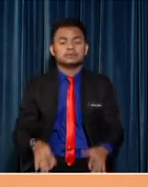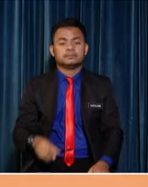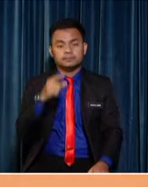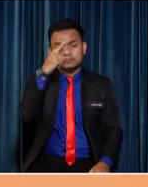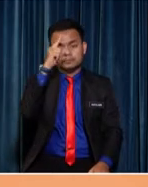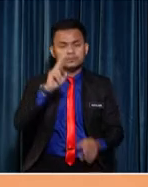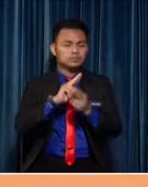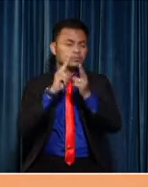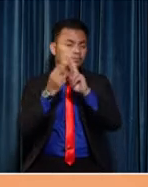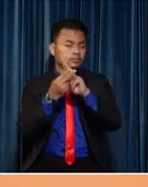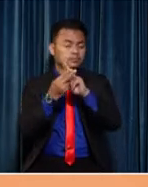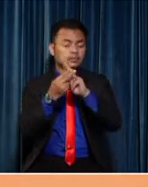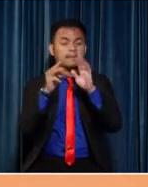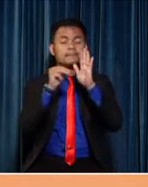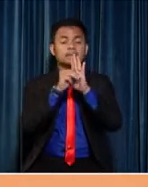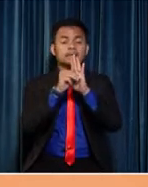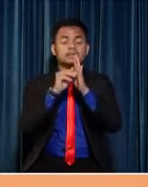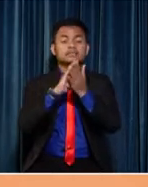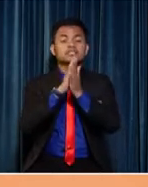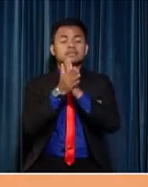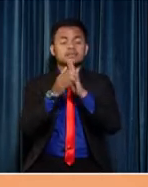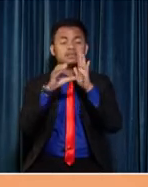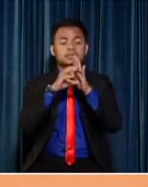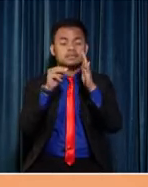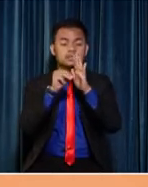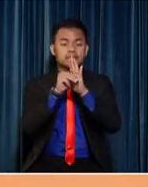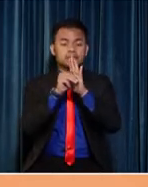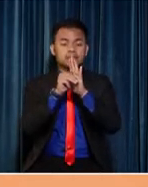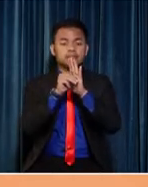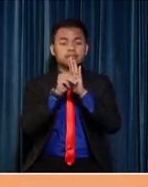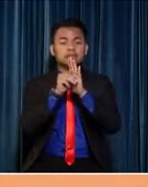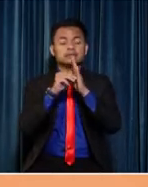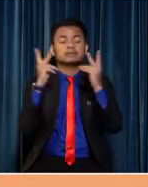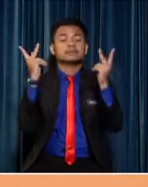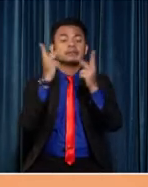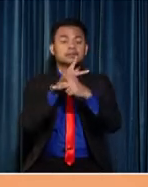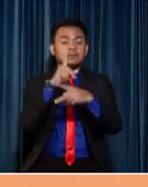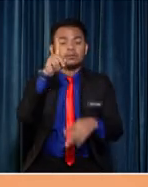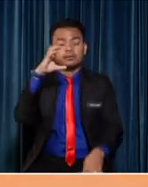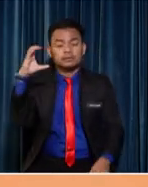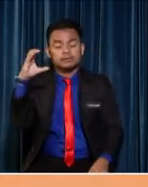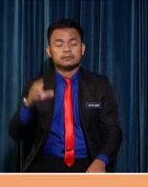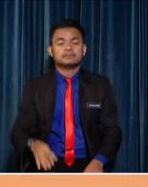to centimeter, we have to multiply by 100.